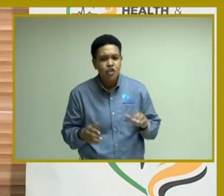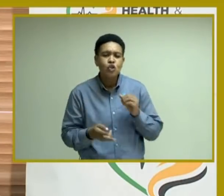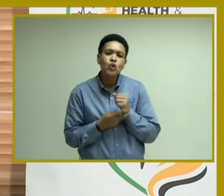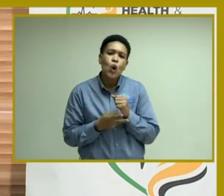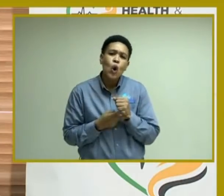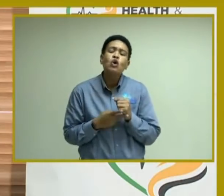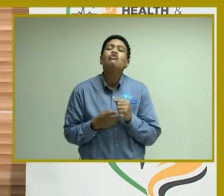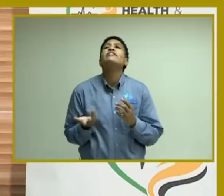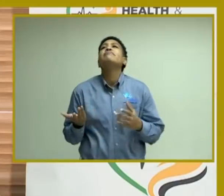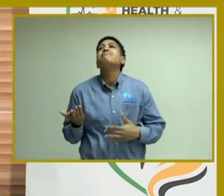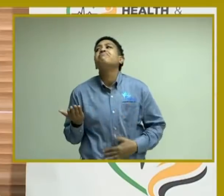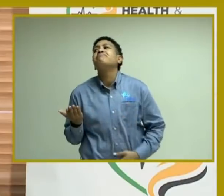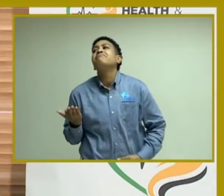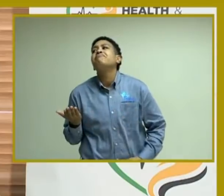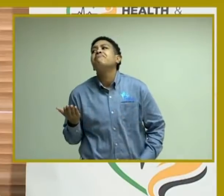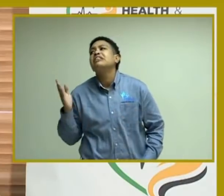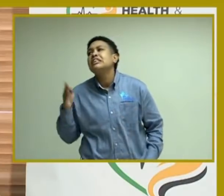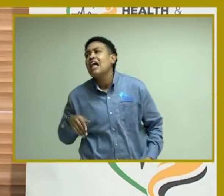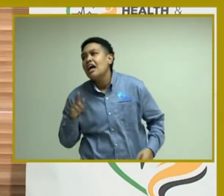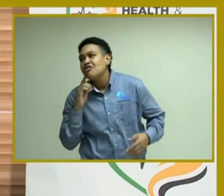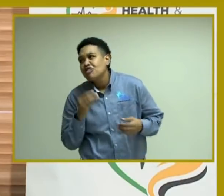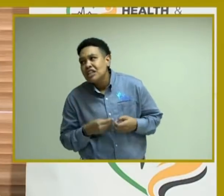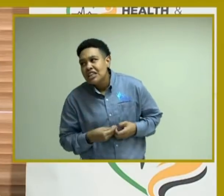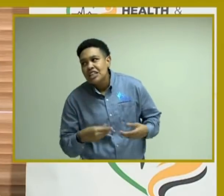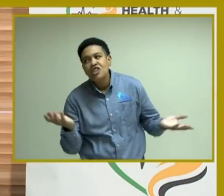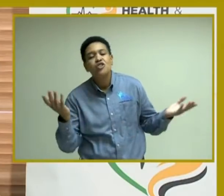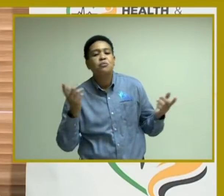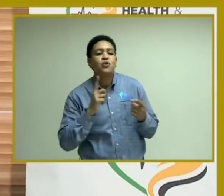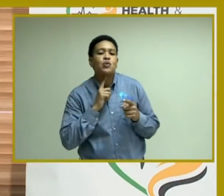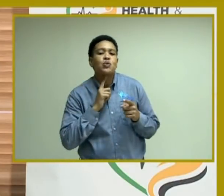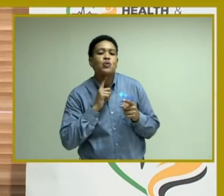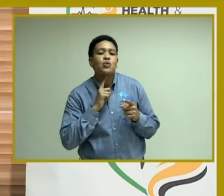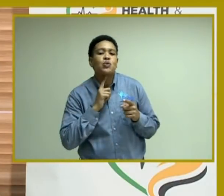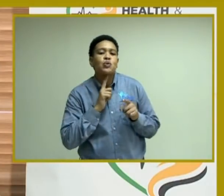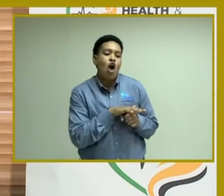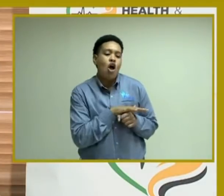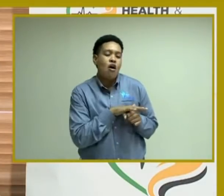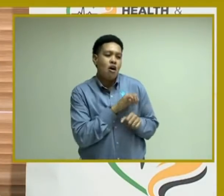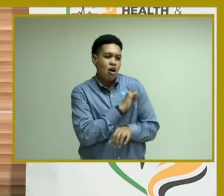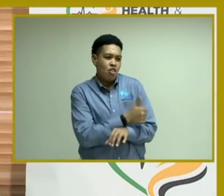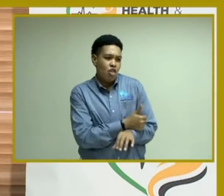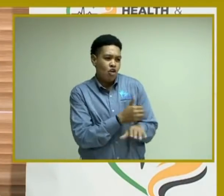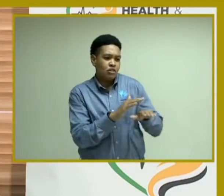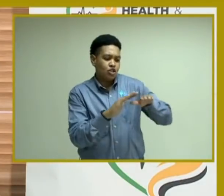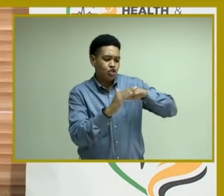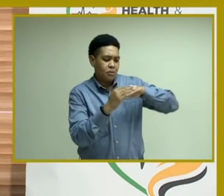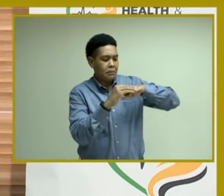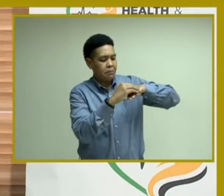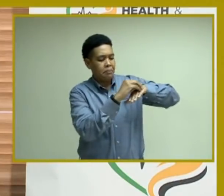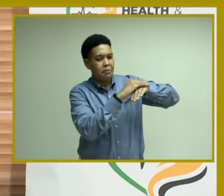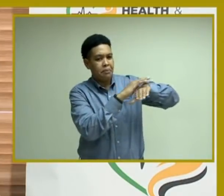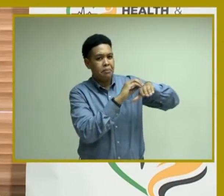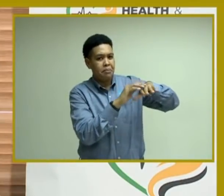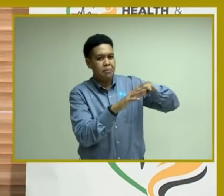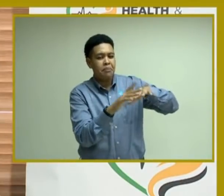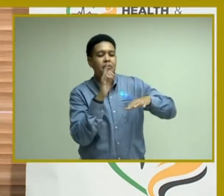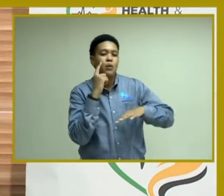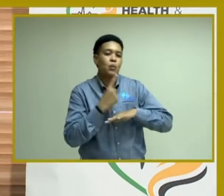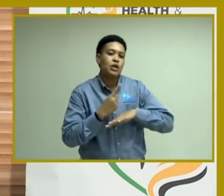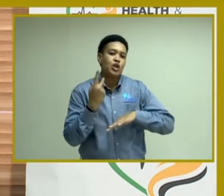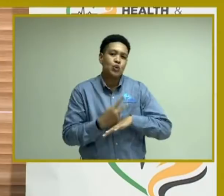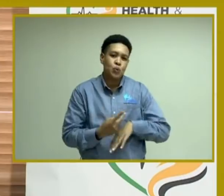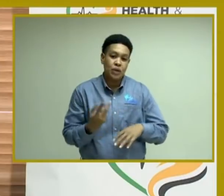storing / distribution to the respective regional authorities, and therefore that will take a day or